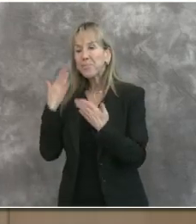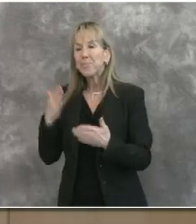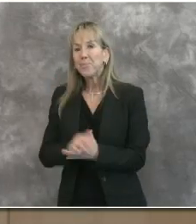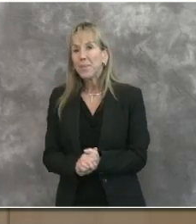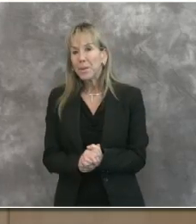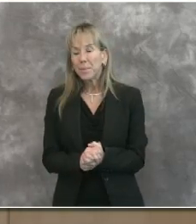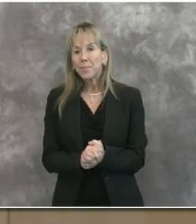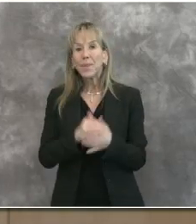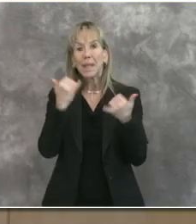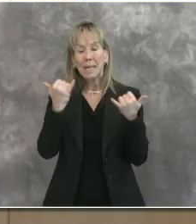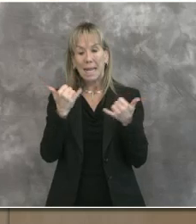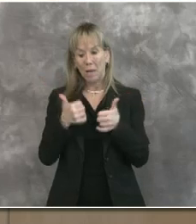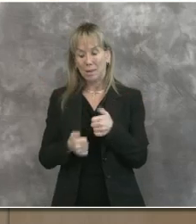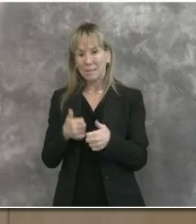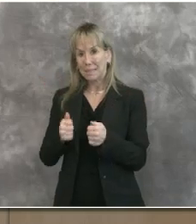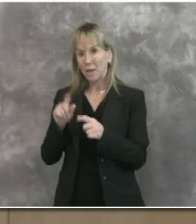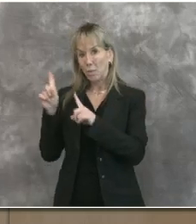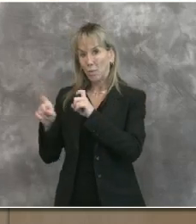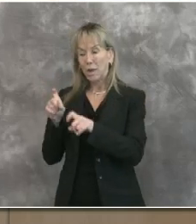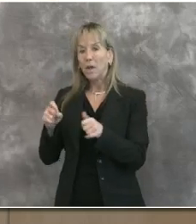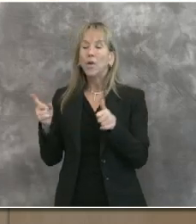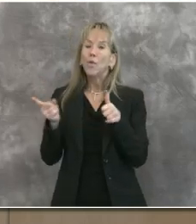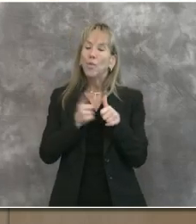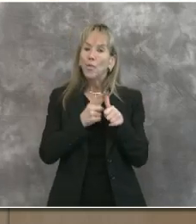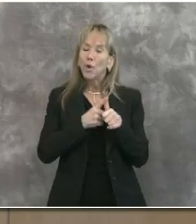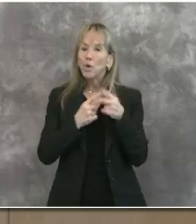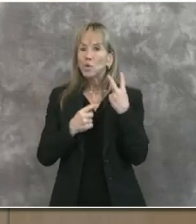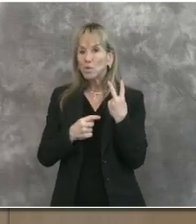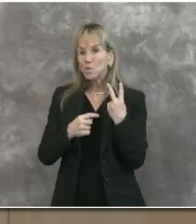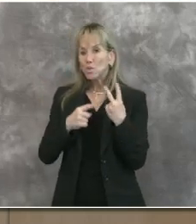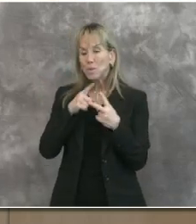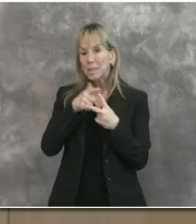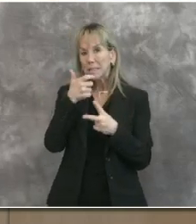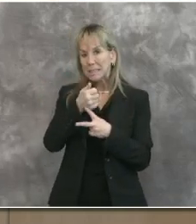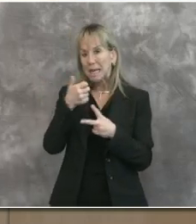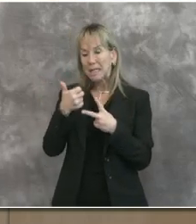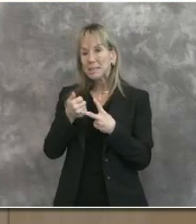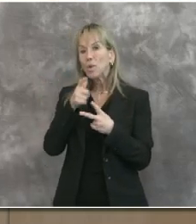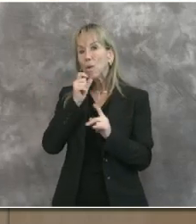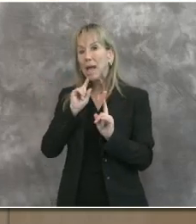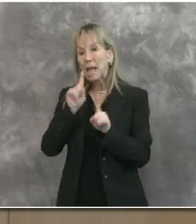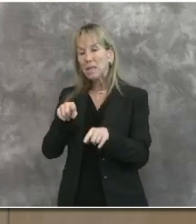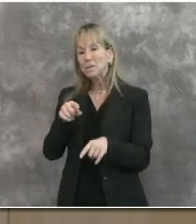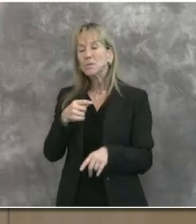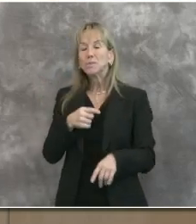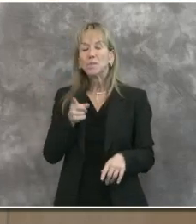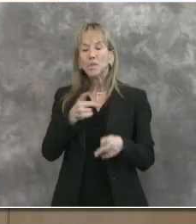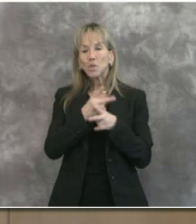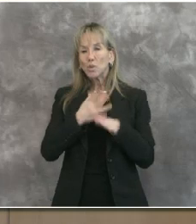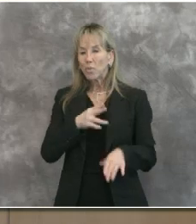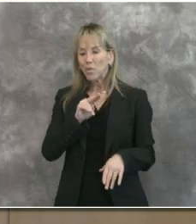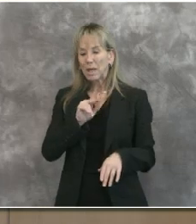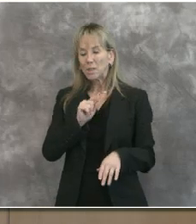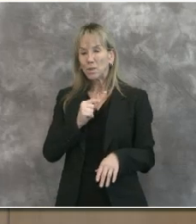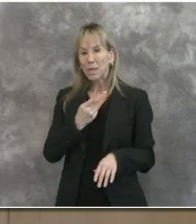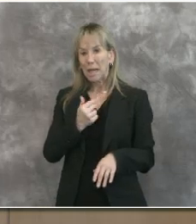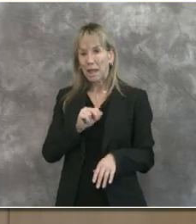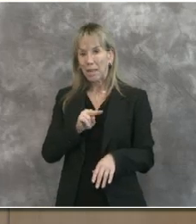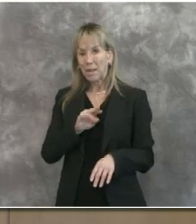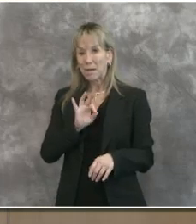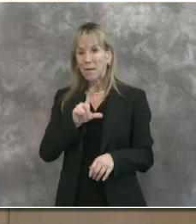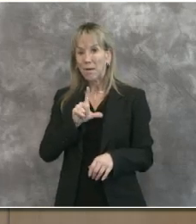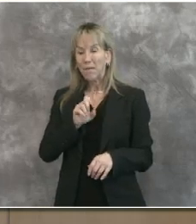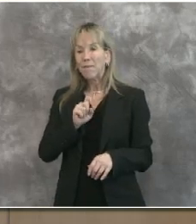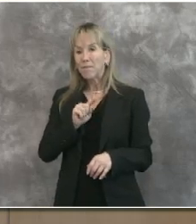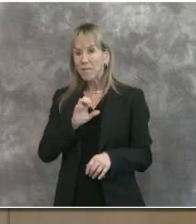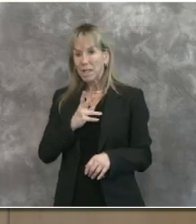Okay, we're going to get into the texted questions now. The first two are going to be answered by Supervisor Nathan Fletcher. They're dealing with the homeless population and testing